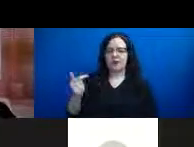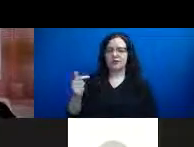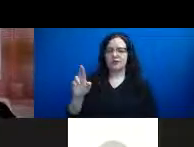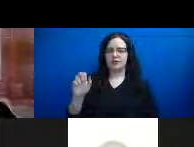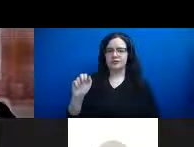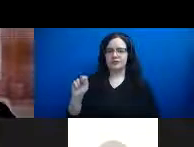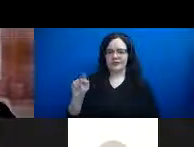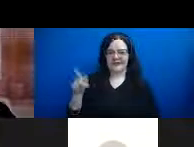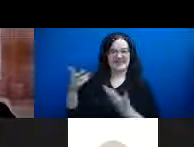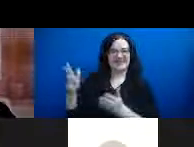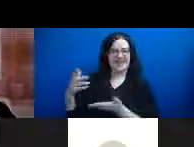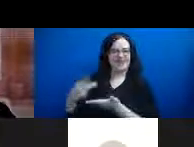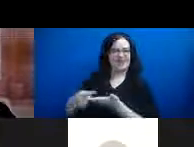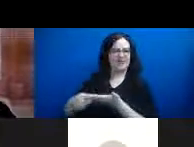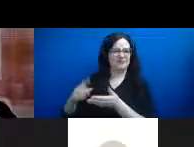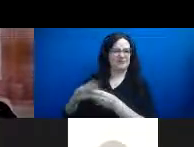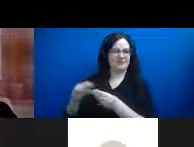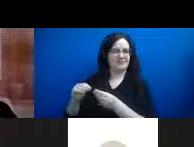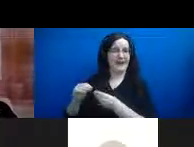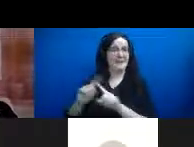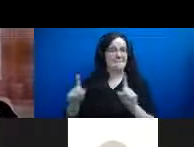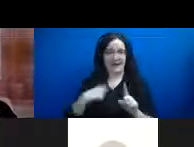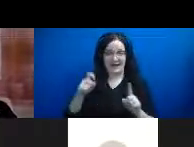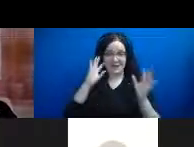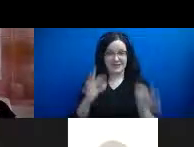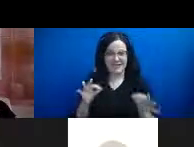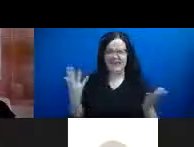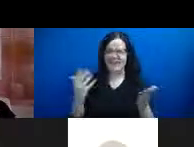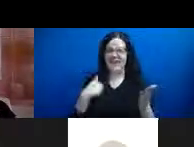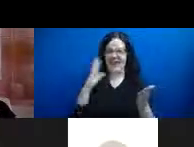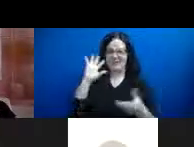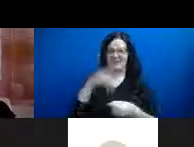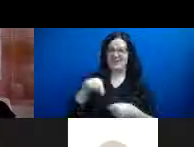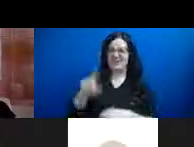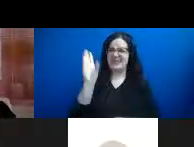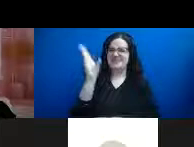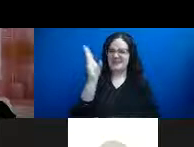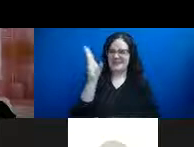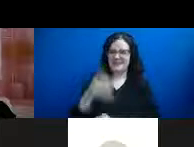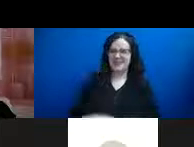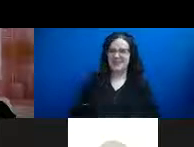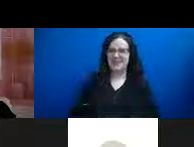make a decision about what I'm going to be putting in here that really is an